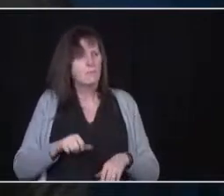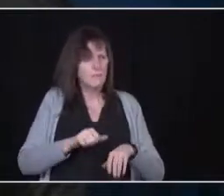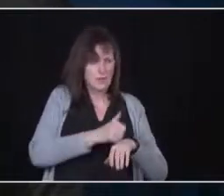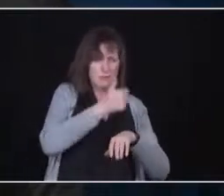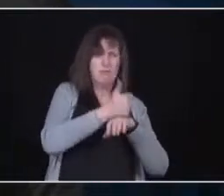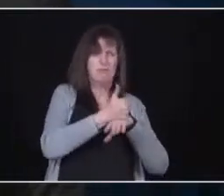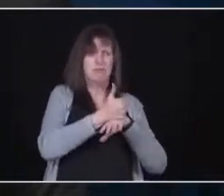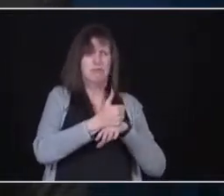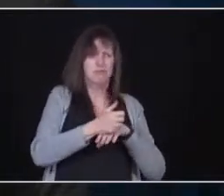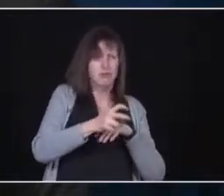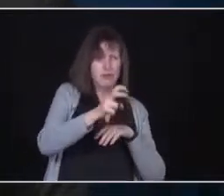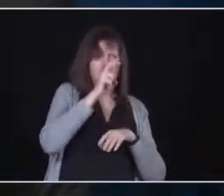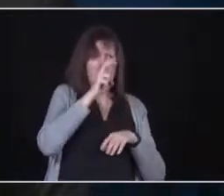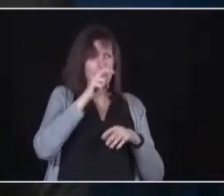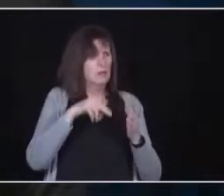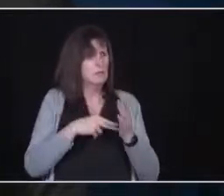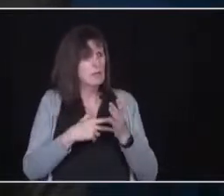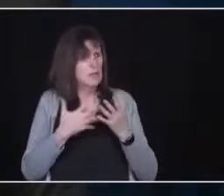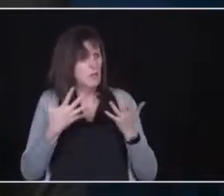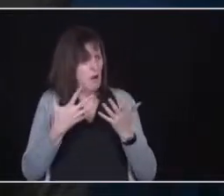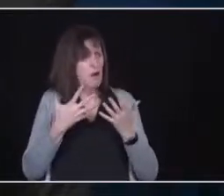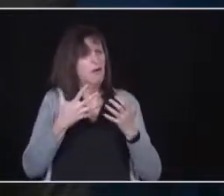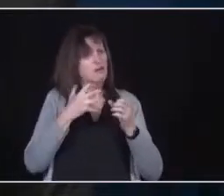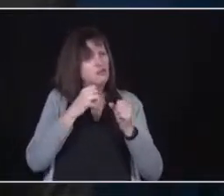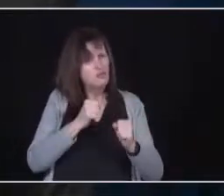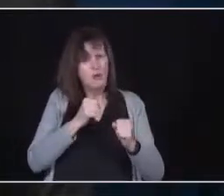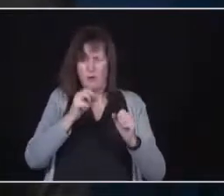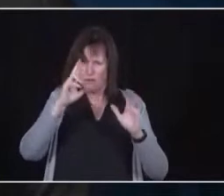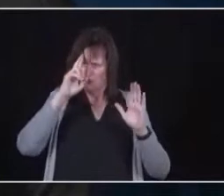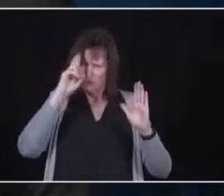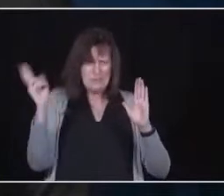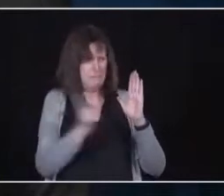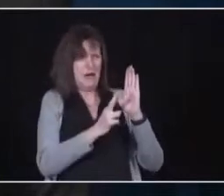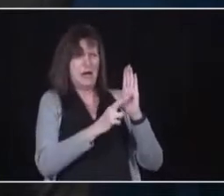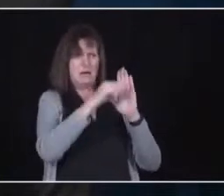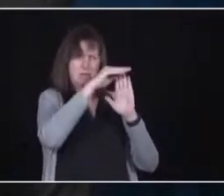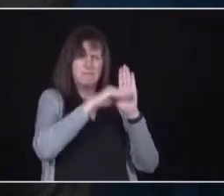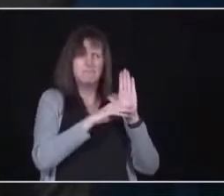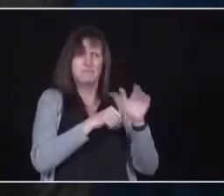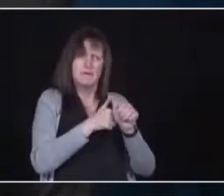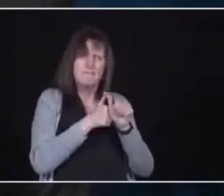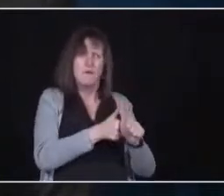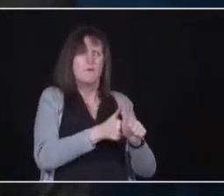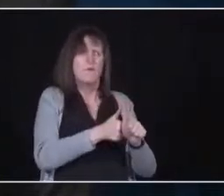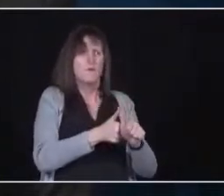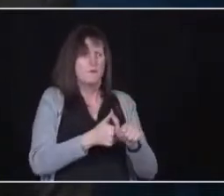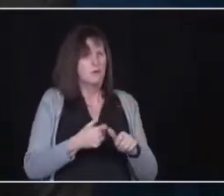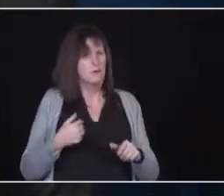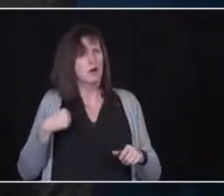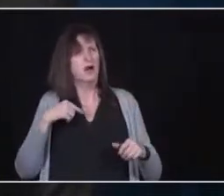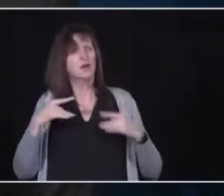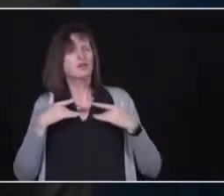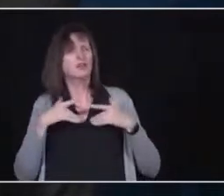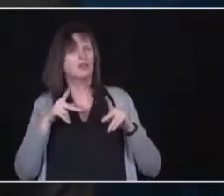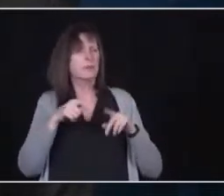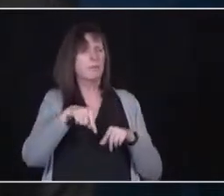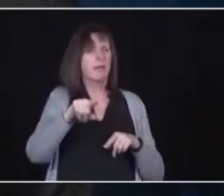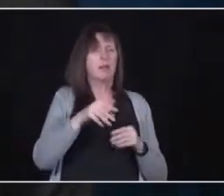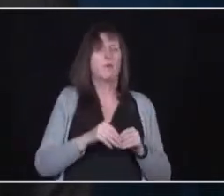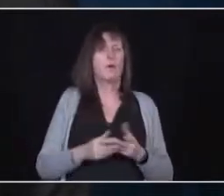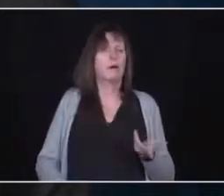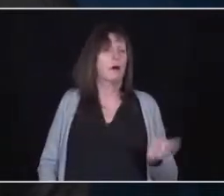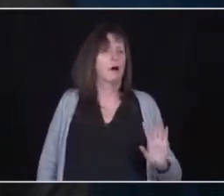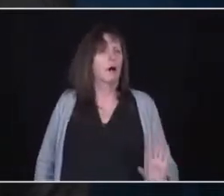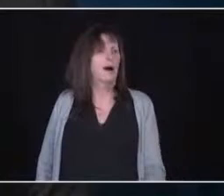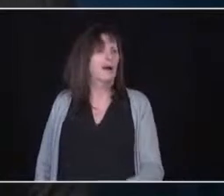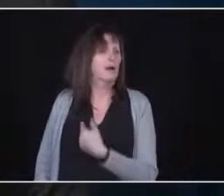need that. And I've been concerned that over the while, as we put those in, some people have become, I'd say, more complacent. Nevertheless, there's